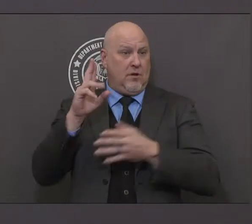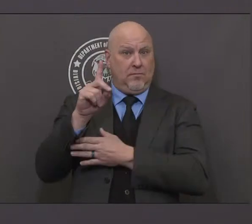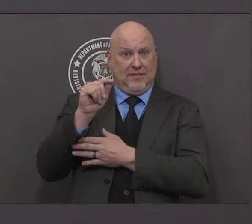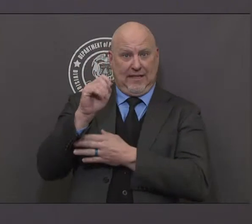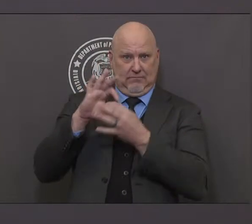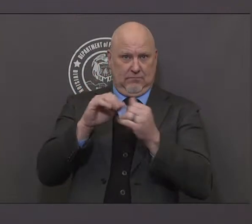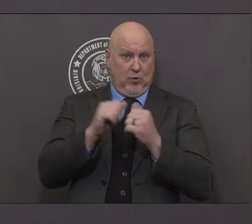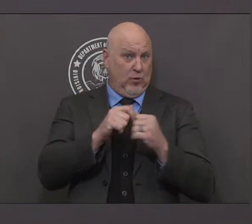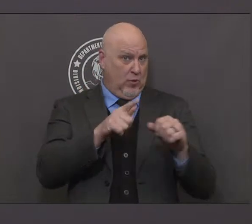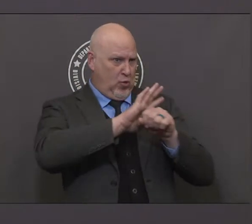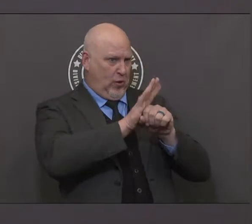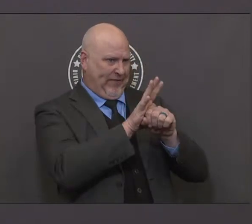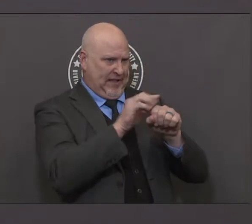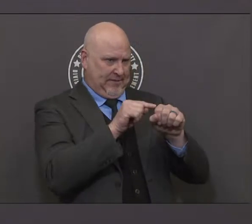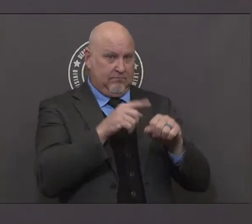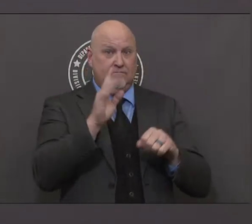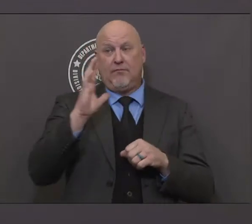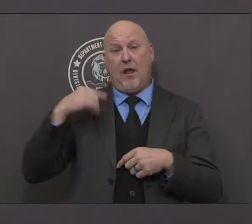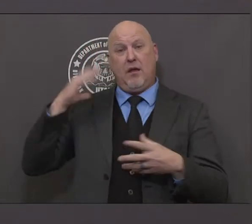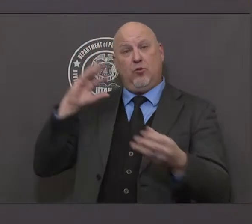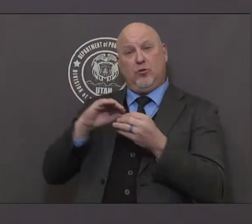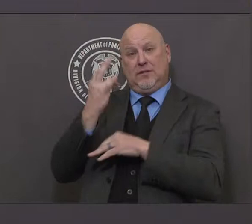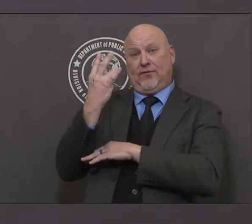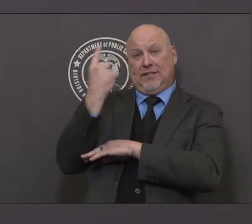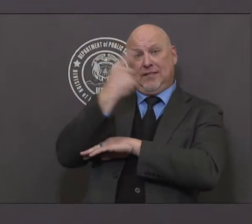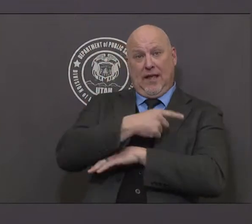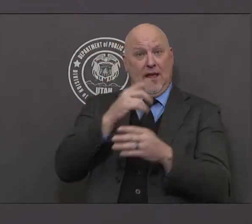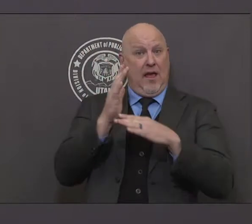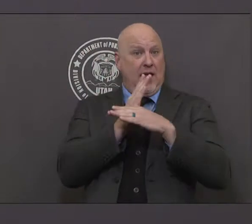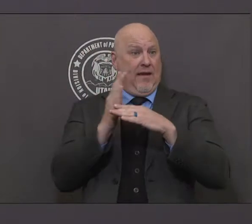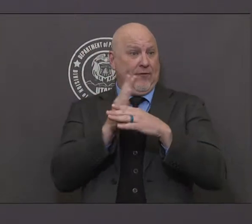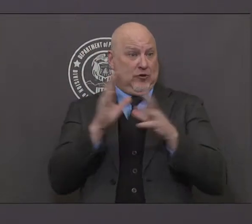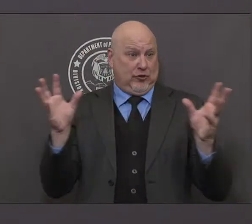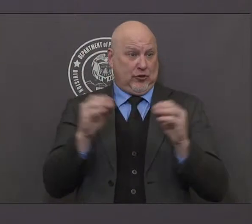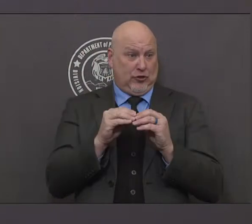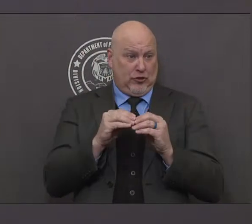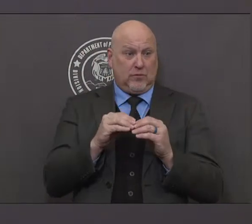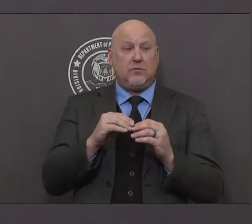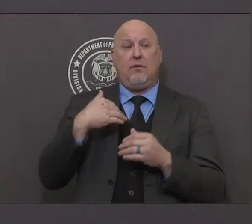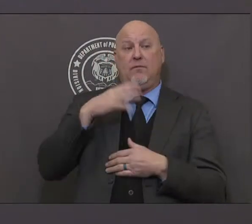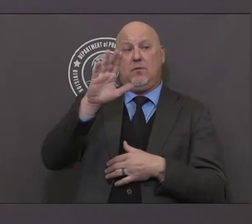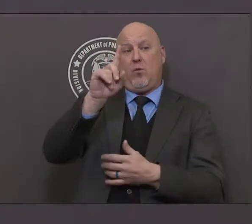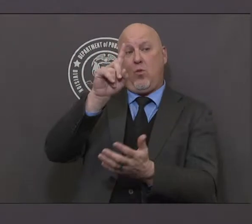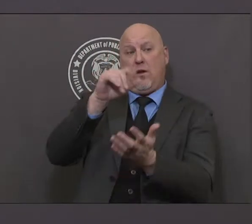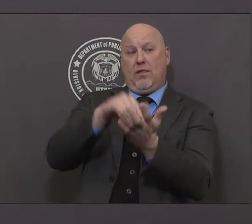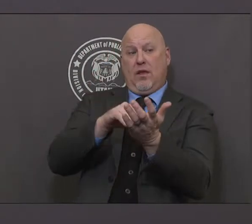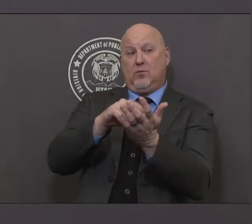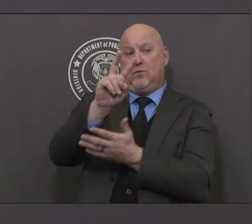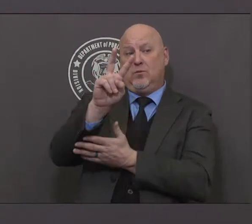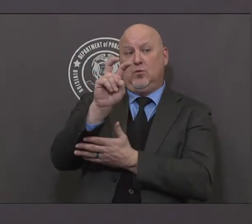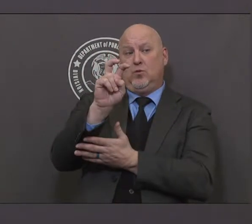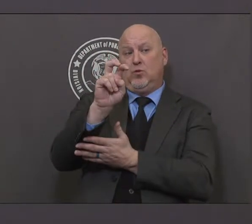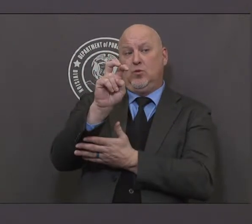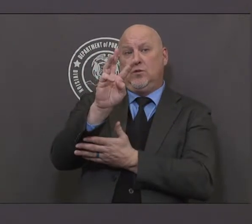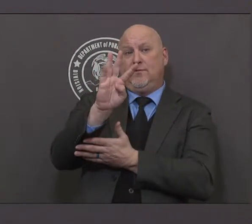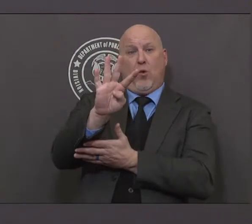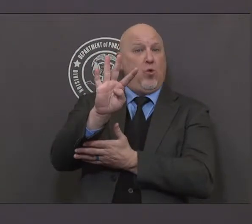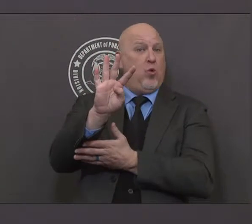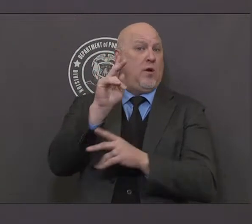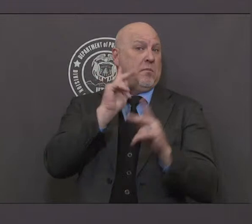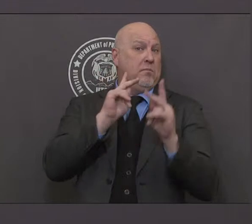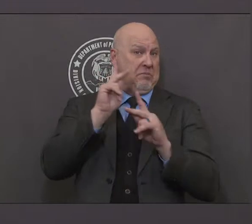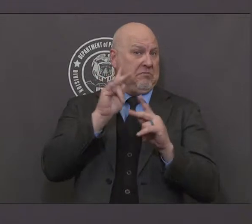7-day average of new cases is now at 1,000 264. This